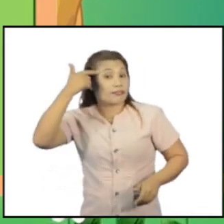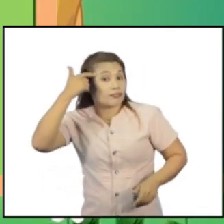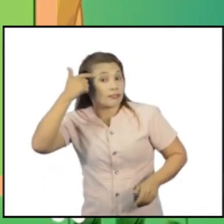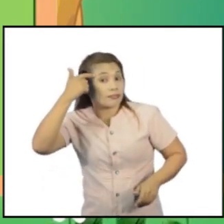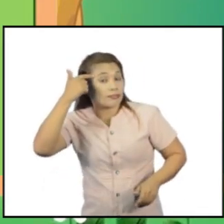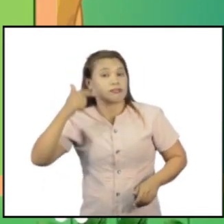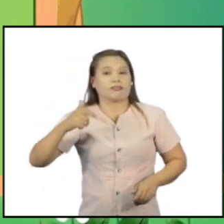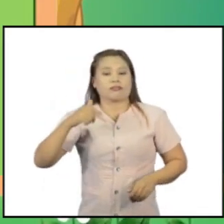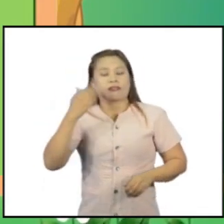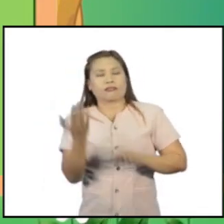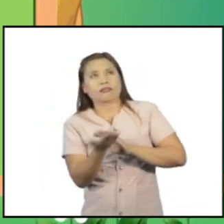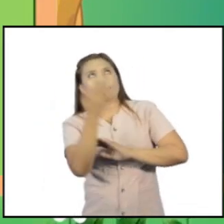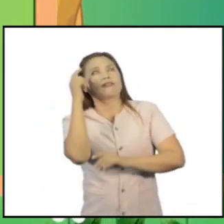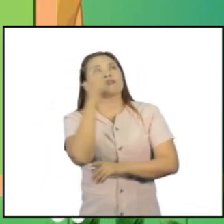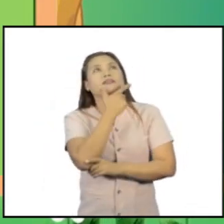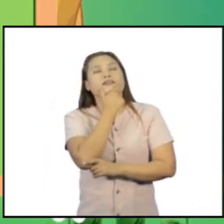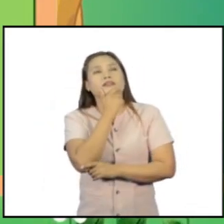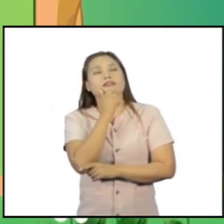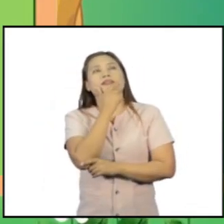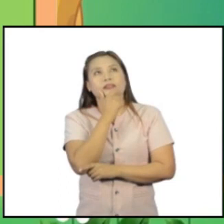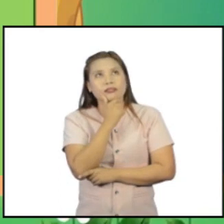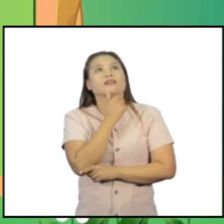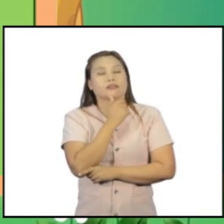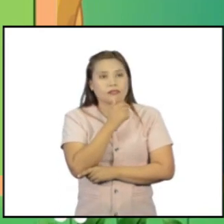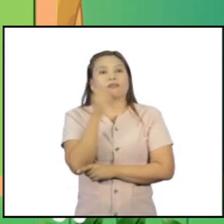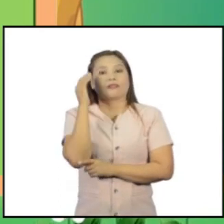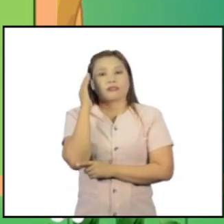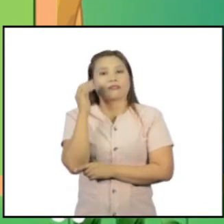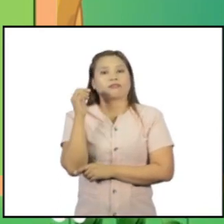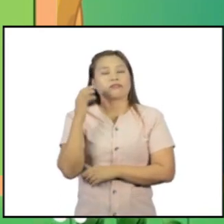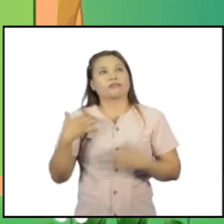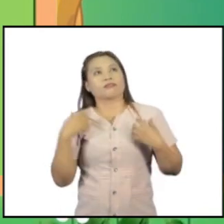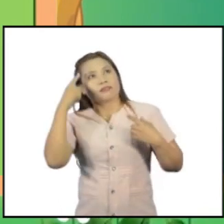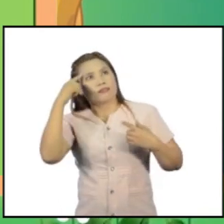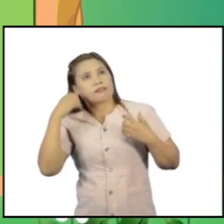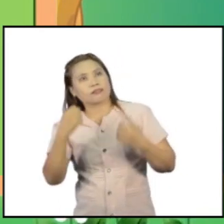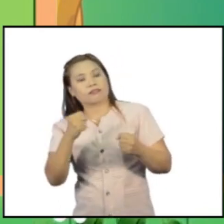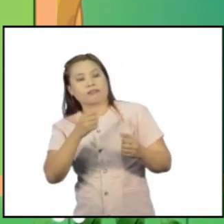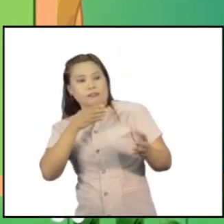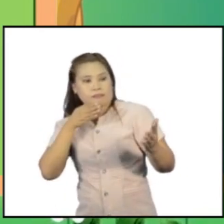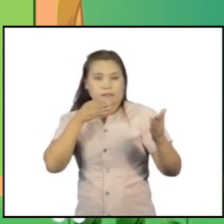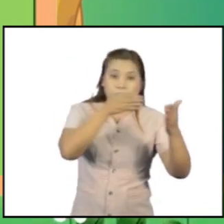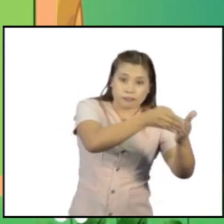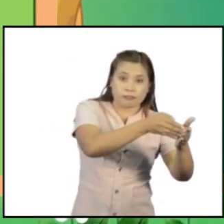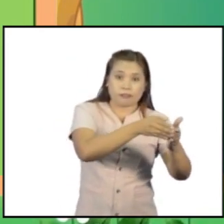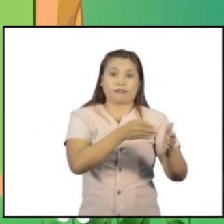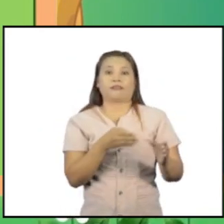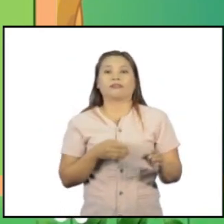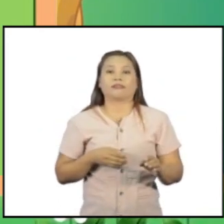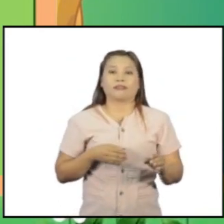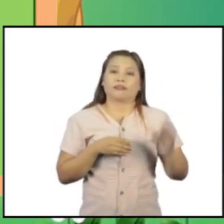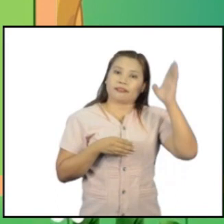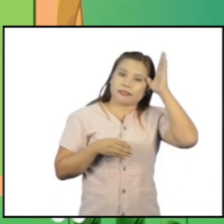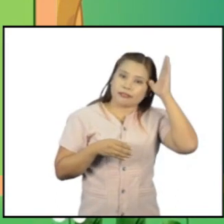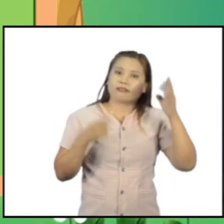Gino spent the whole night wondering what could be his strength to fight Benny.